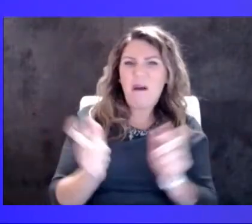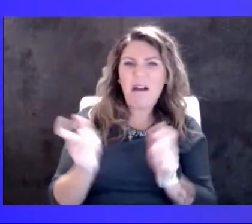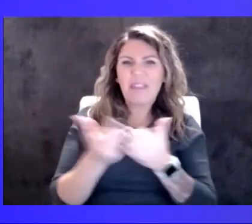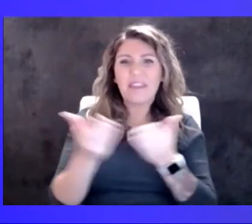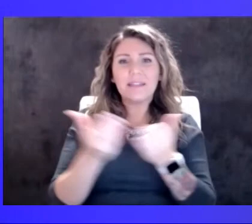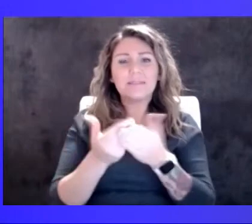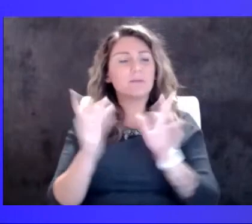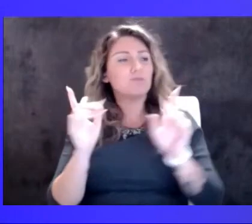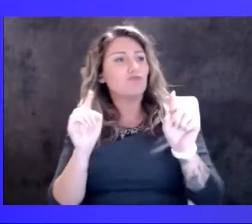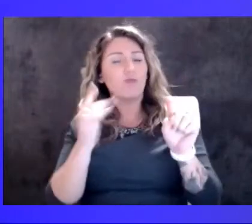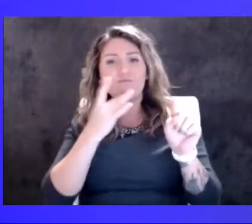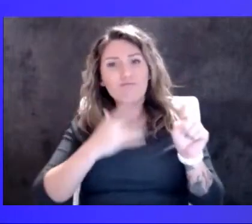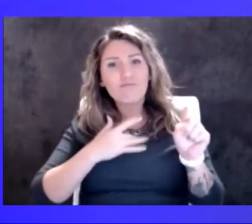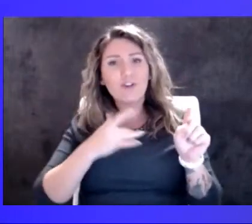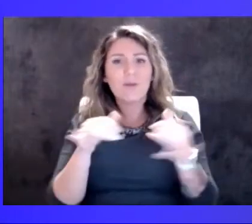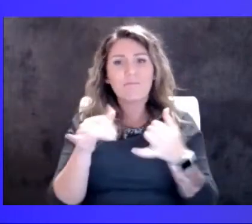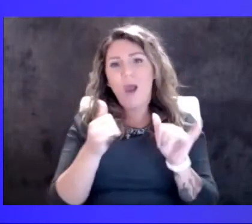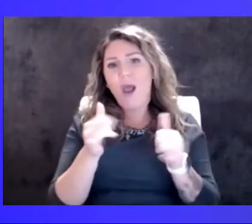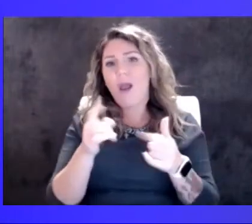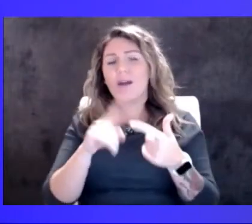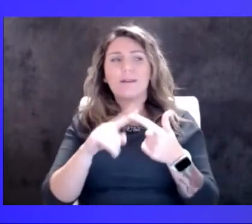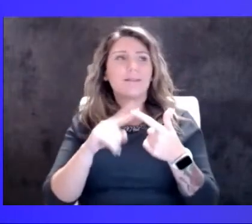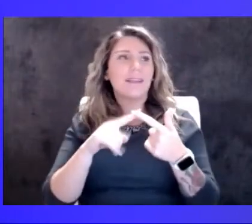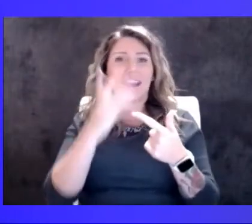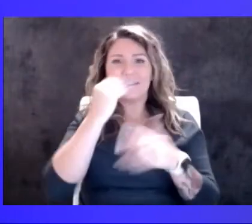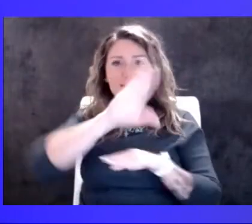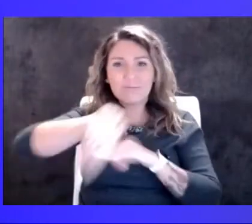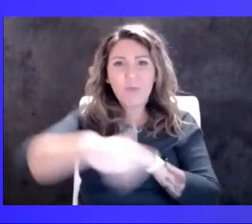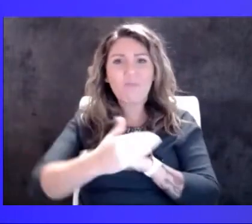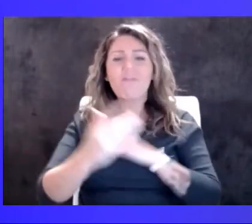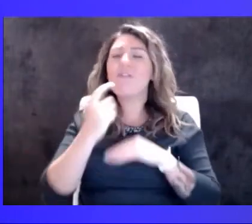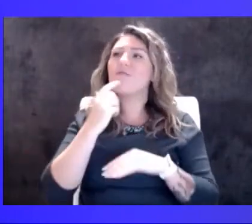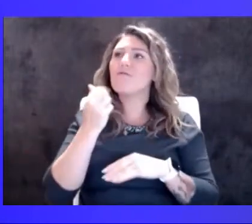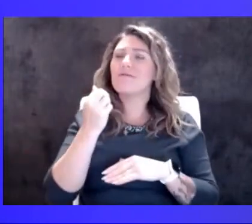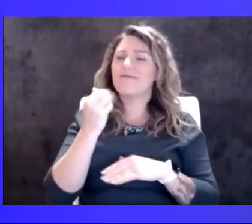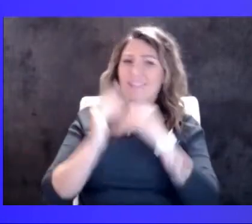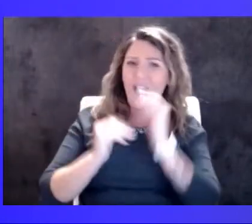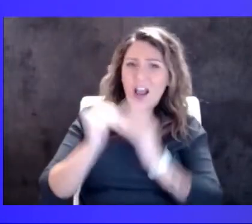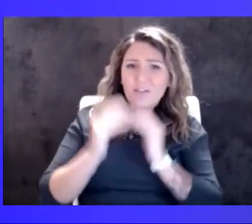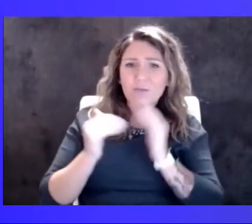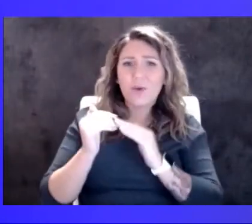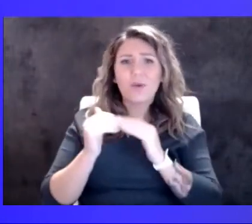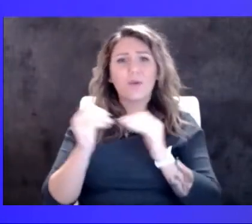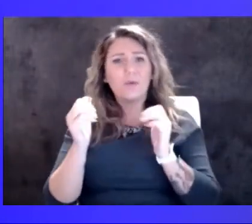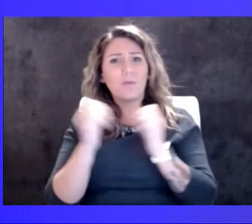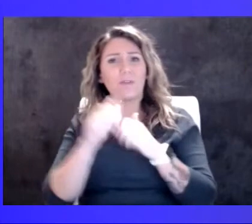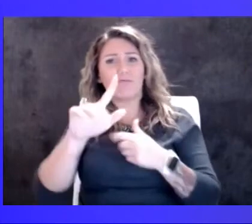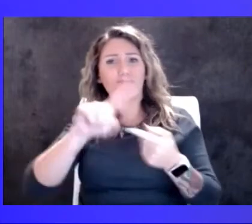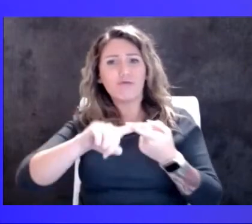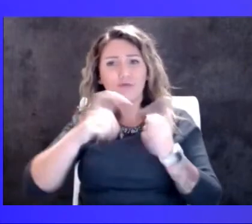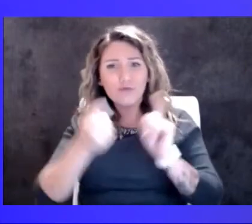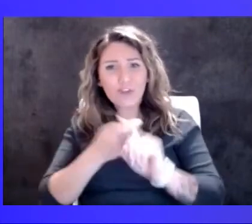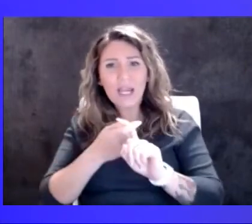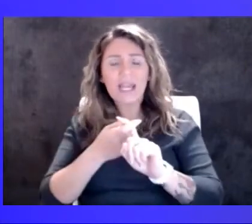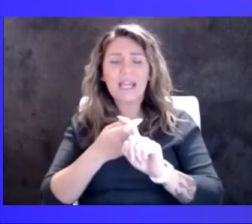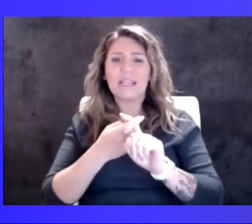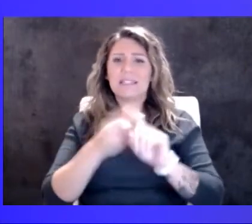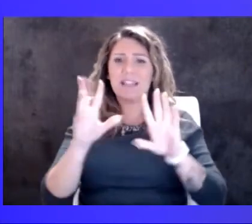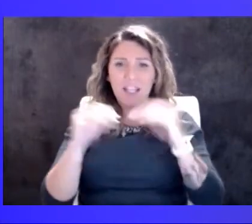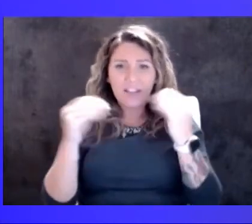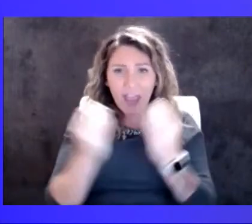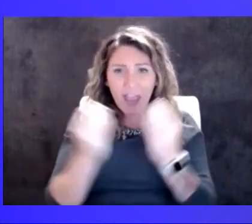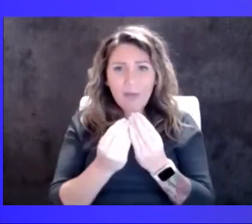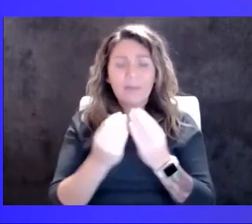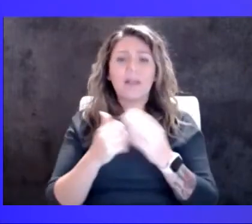party or a sleepover and feel comfortable among your friends, to be with family during